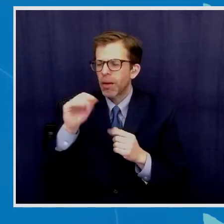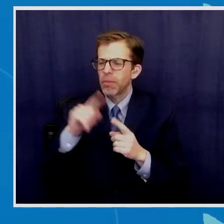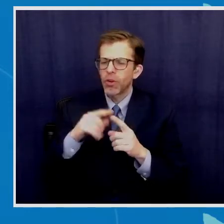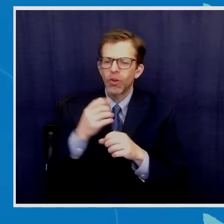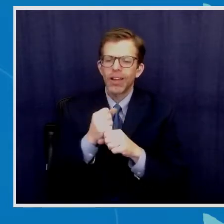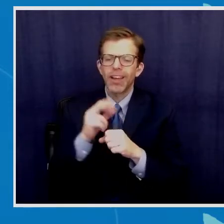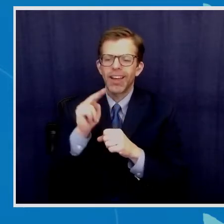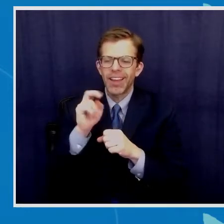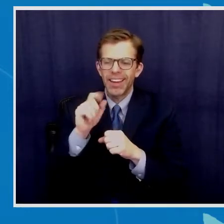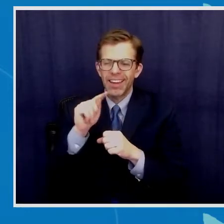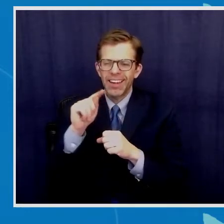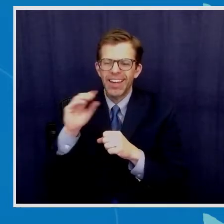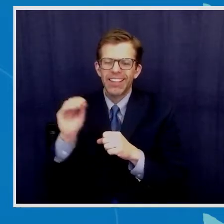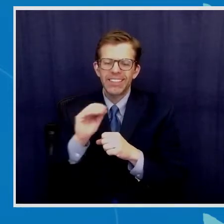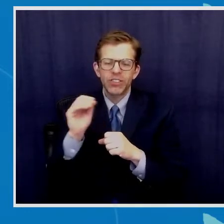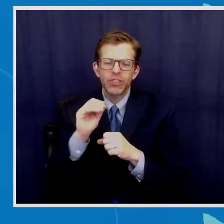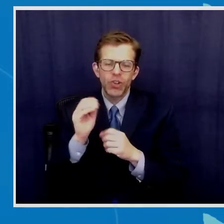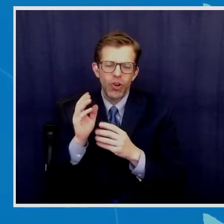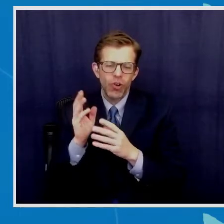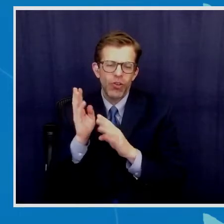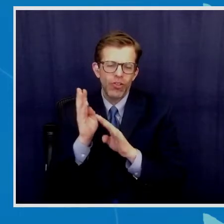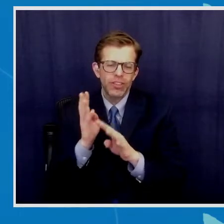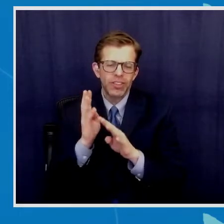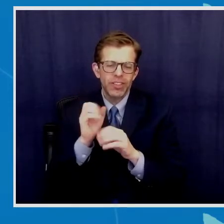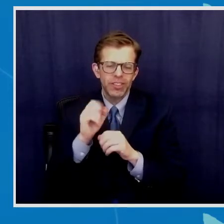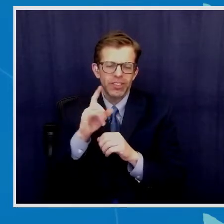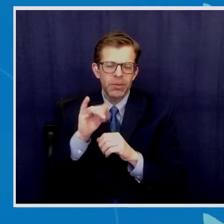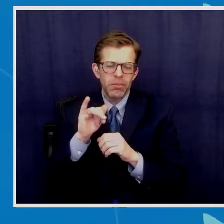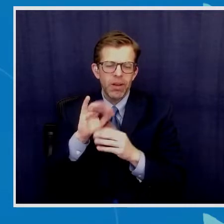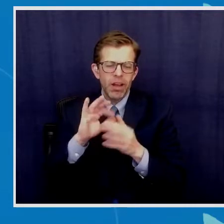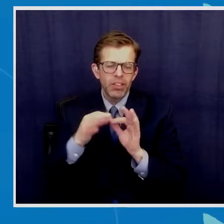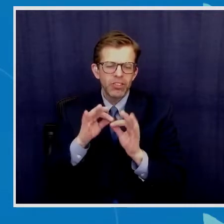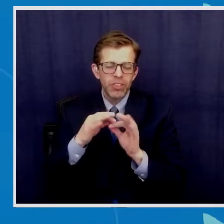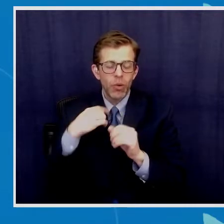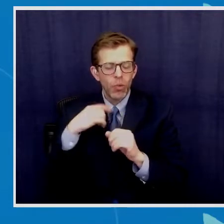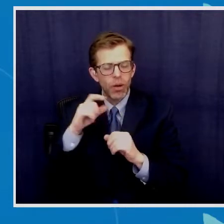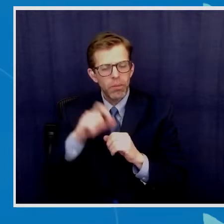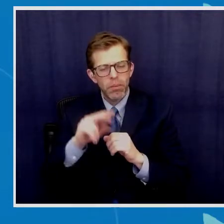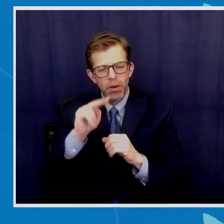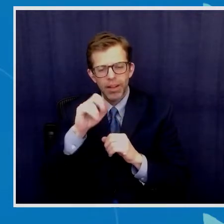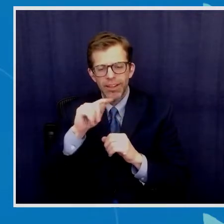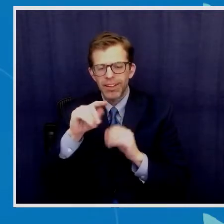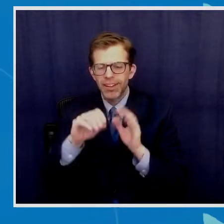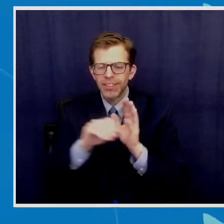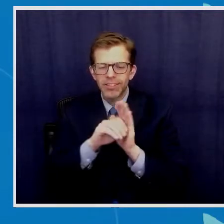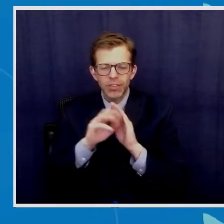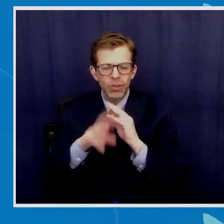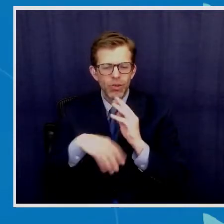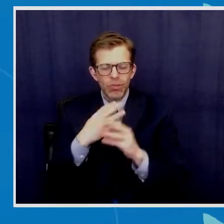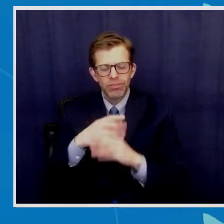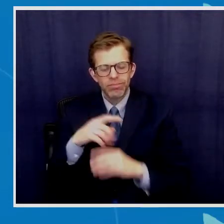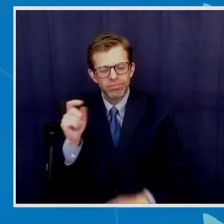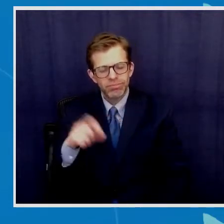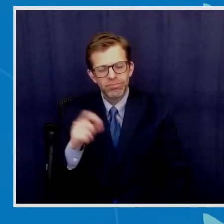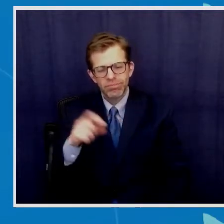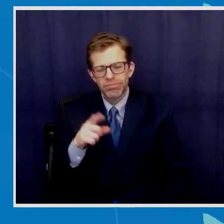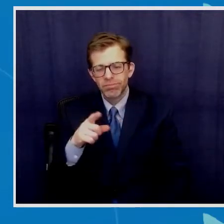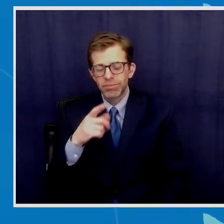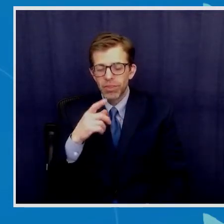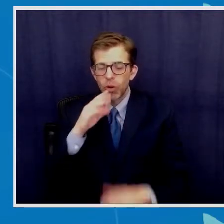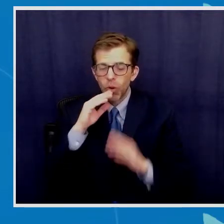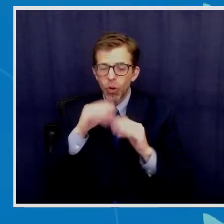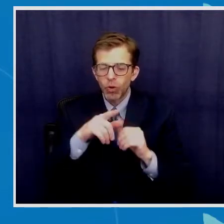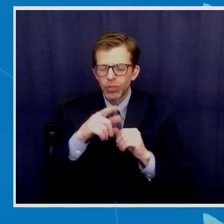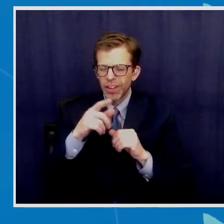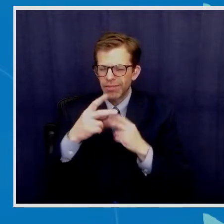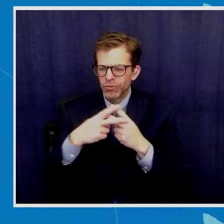Because what we're talking about, we have to get to a net zero world. When we look at the ocean, the number one issue is it stores 20,000 gigatons of